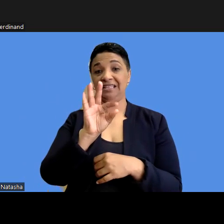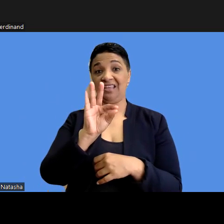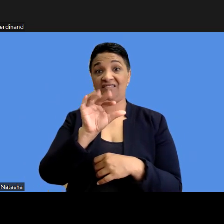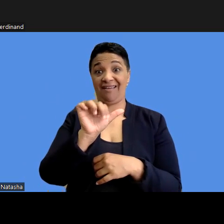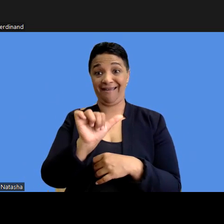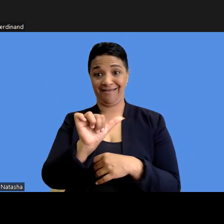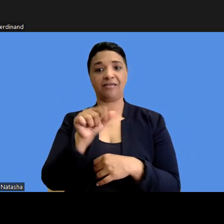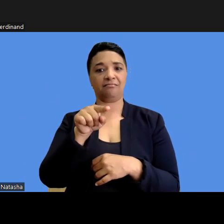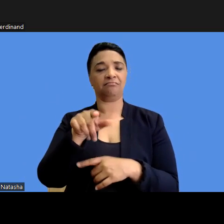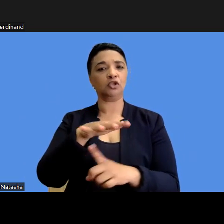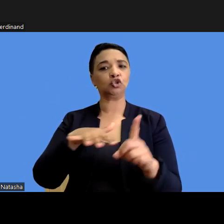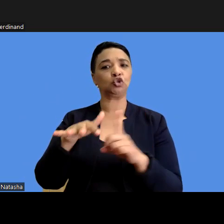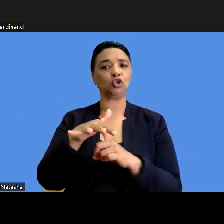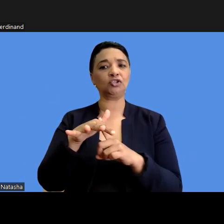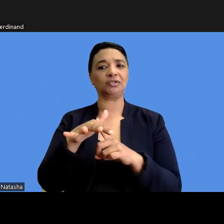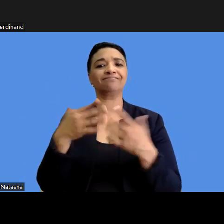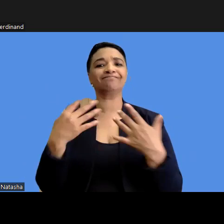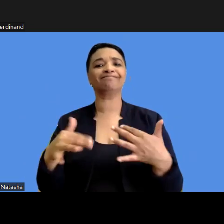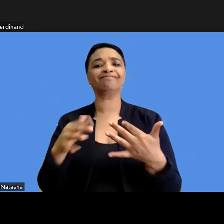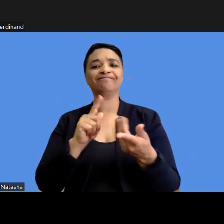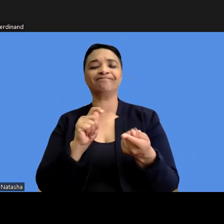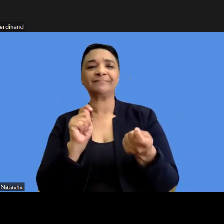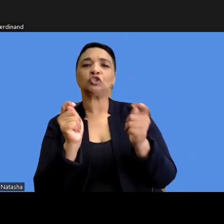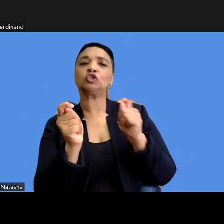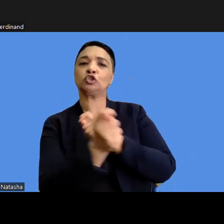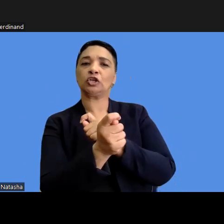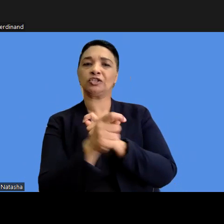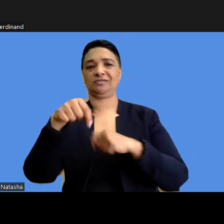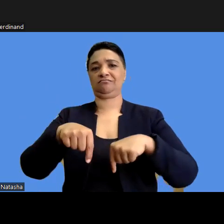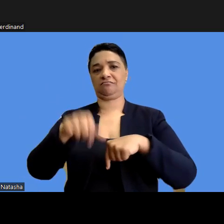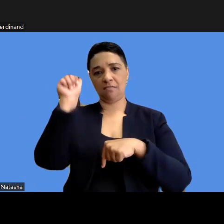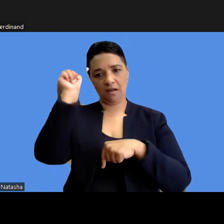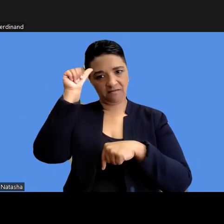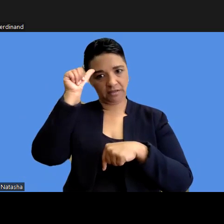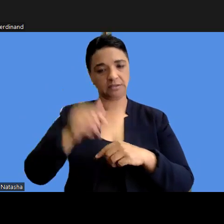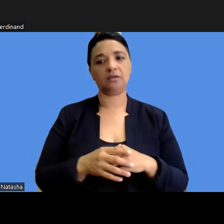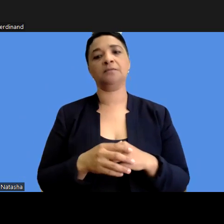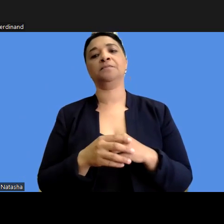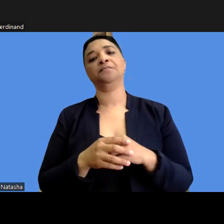DFA has posted the issue of renewal of OPD's license,